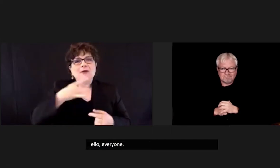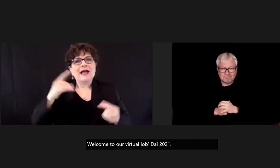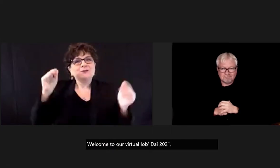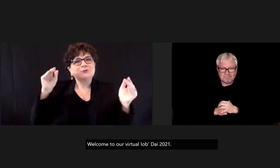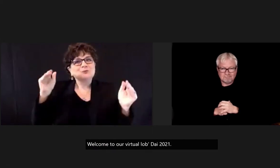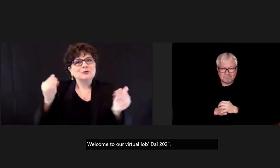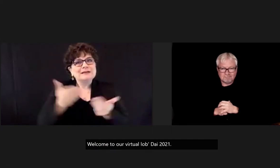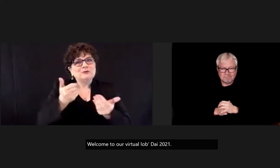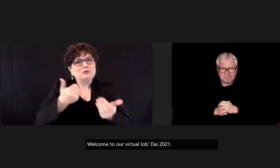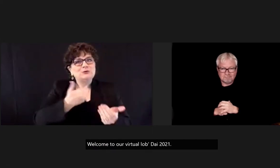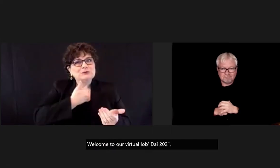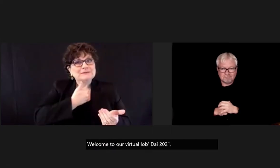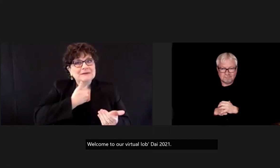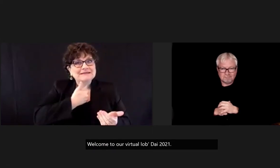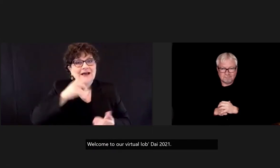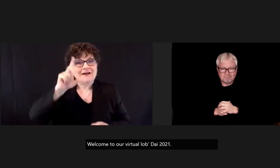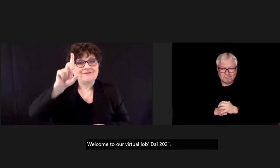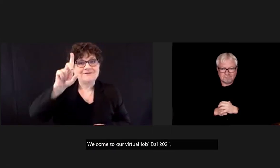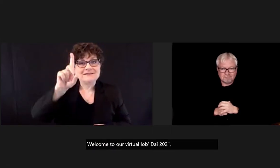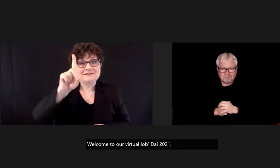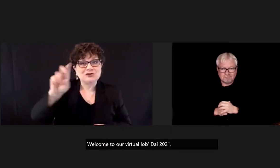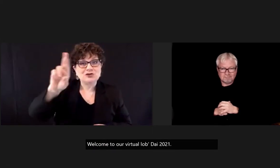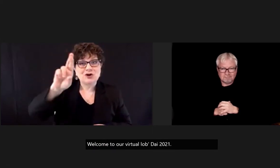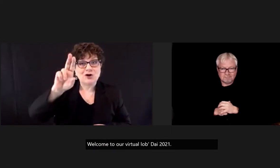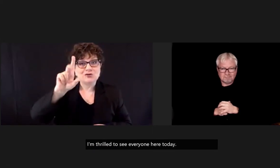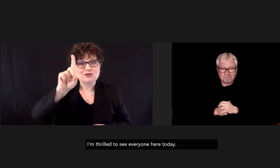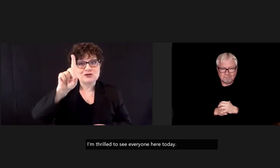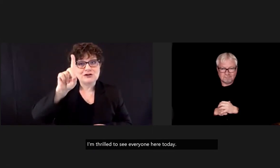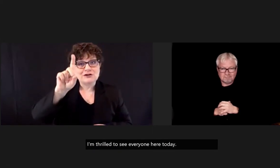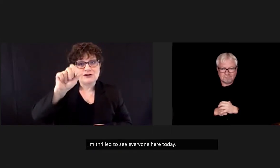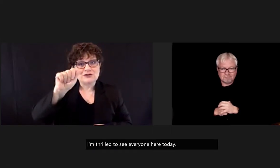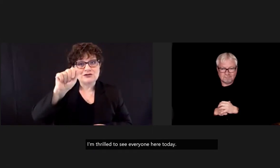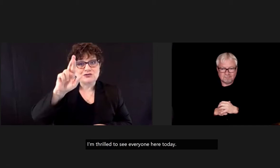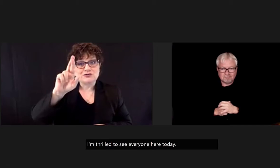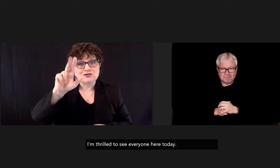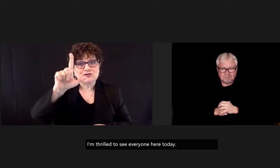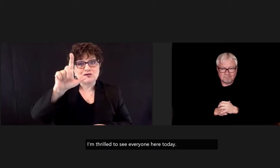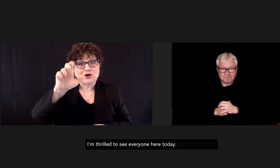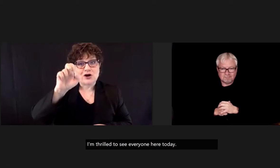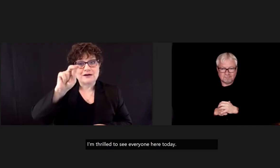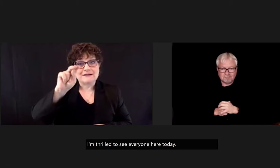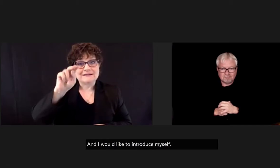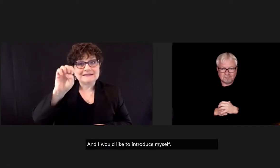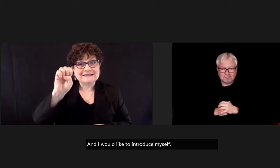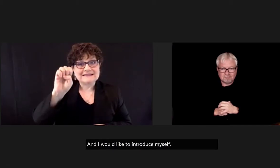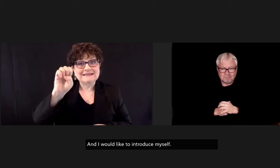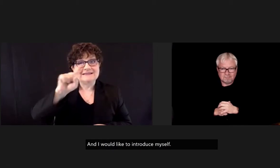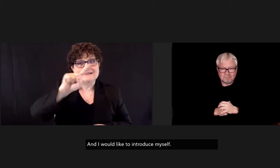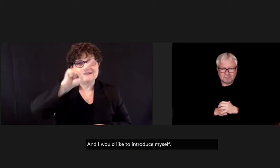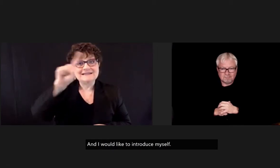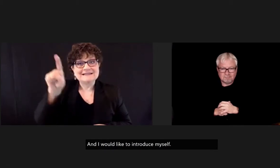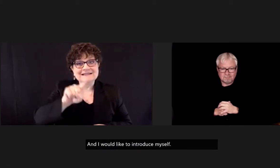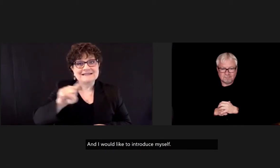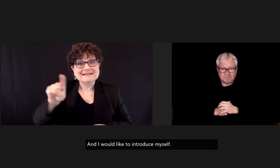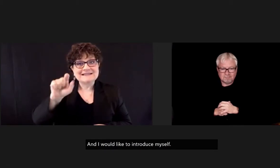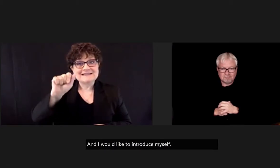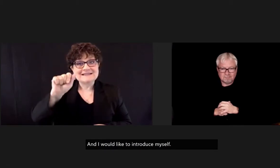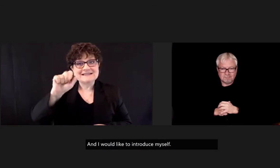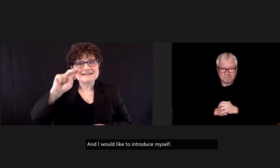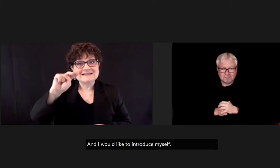today. And I would like to introduce myself. My name is Dr. Darlene